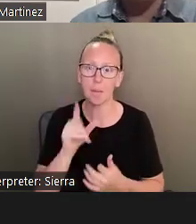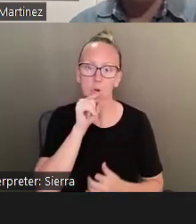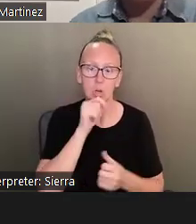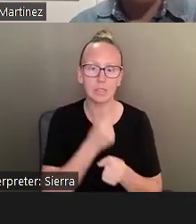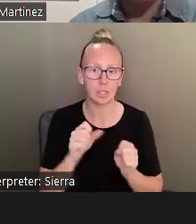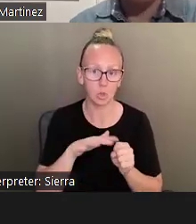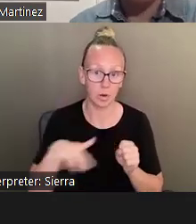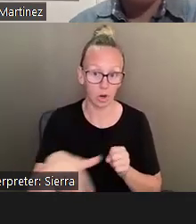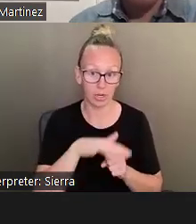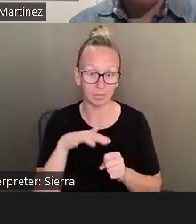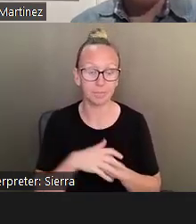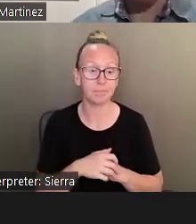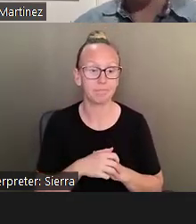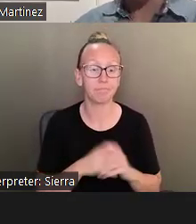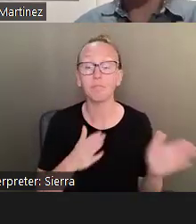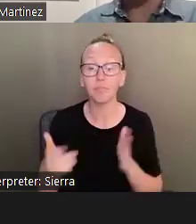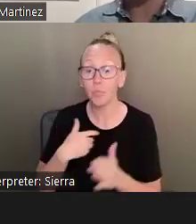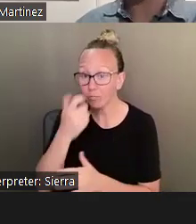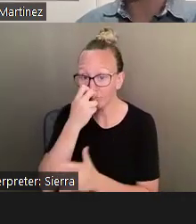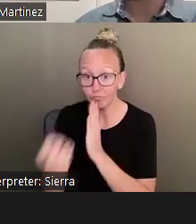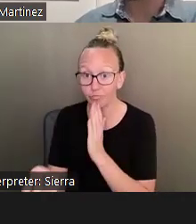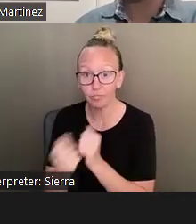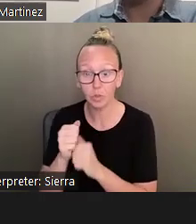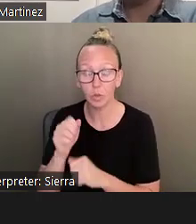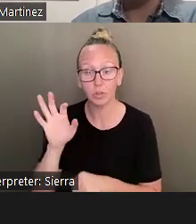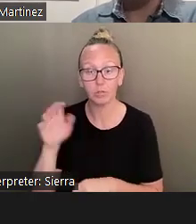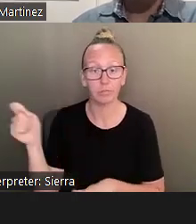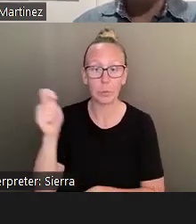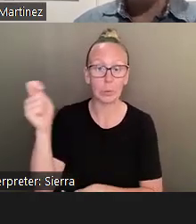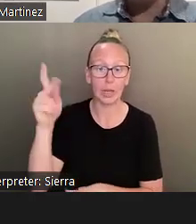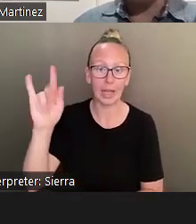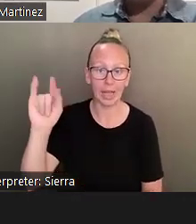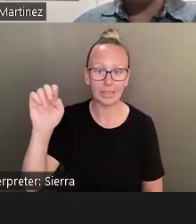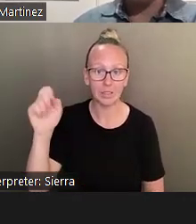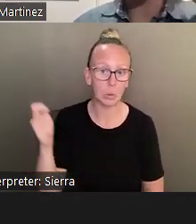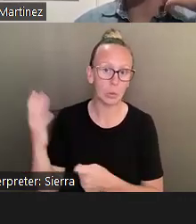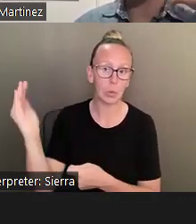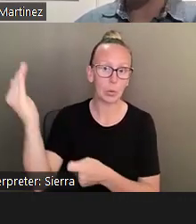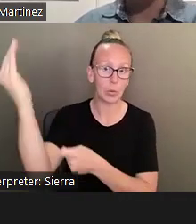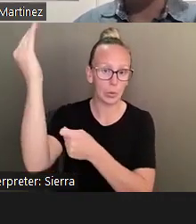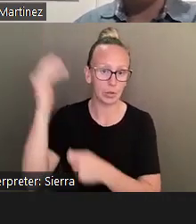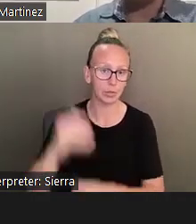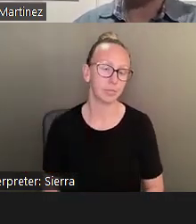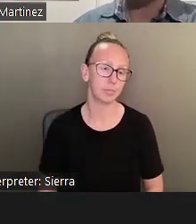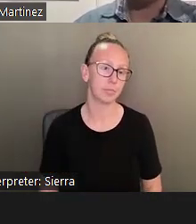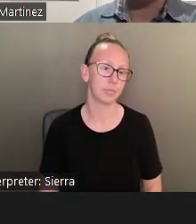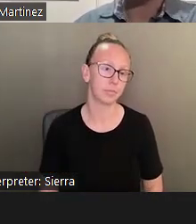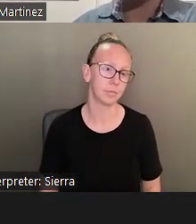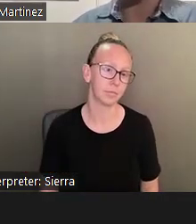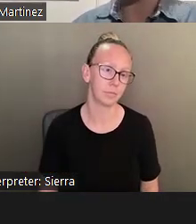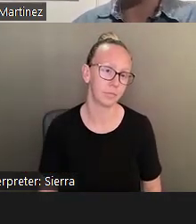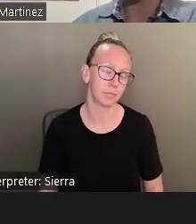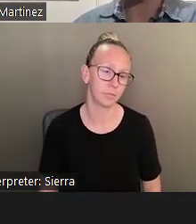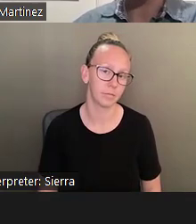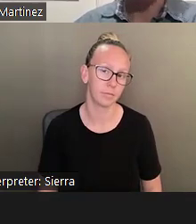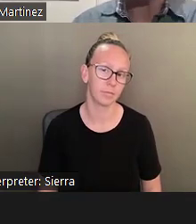got really into flying kites. Again, interested in, you know, even just conceptually the idea that birds have